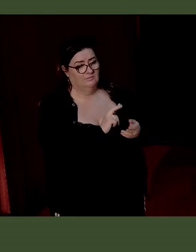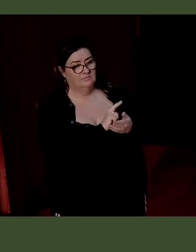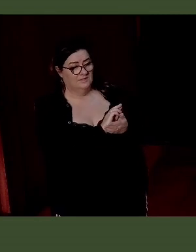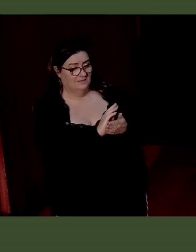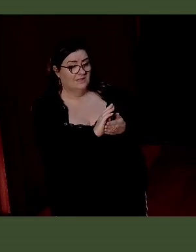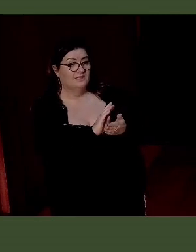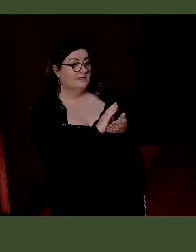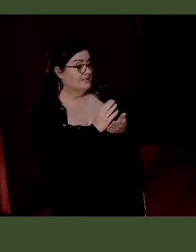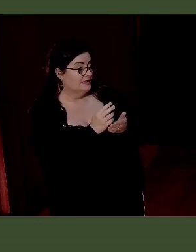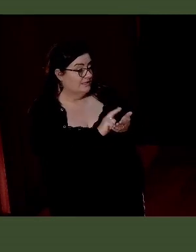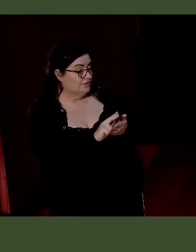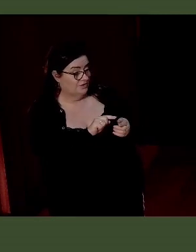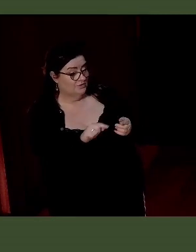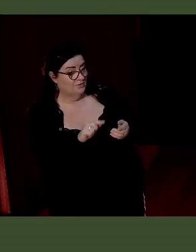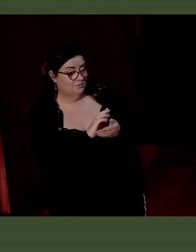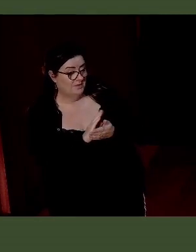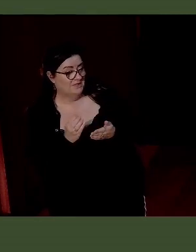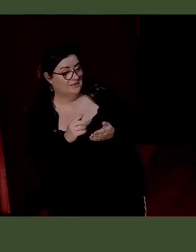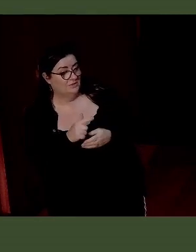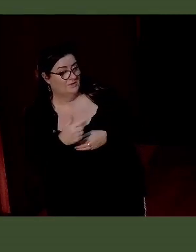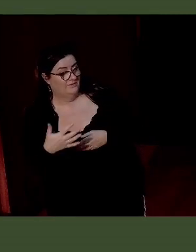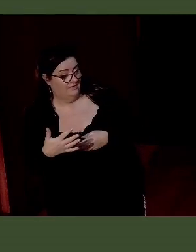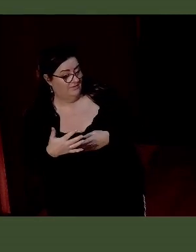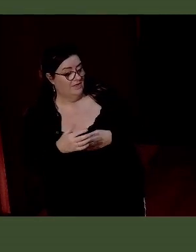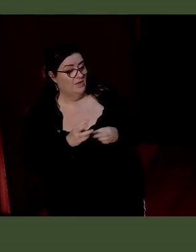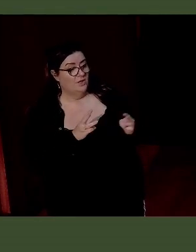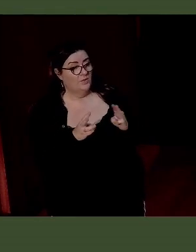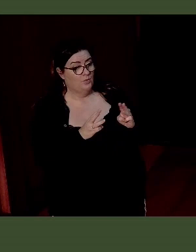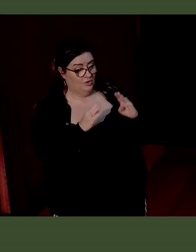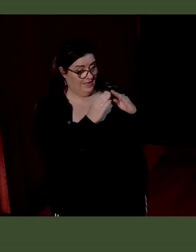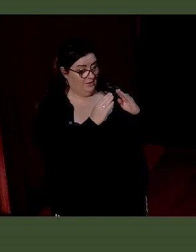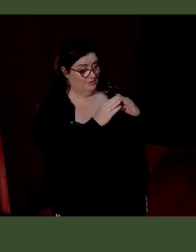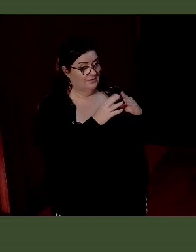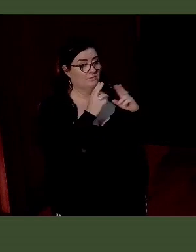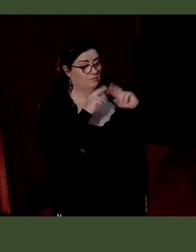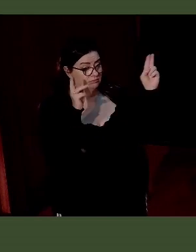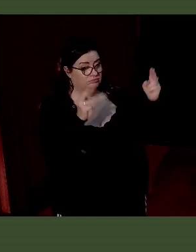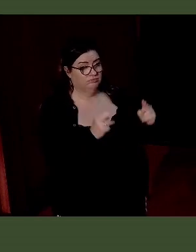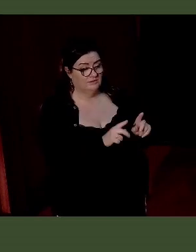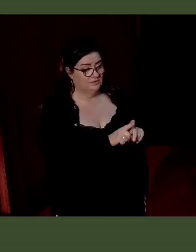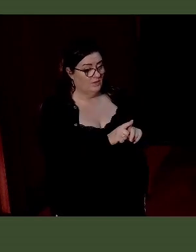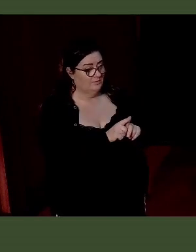and 1925. The numbers in workhouses fell, the numbers getting outdoor assistance rose,